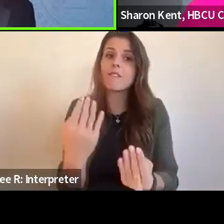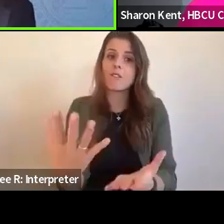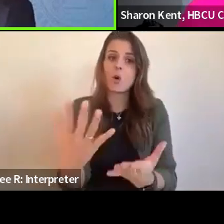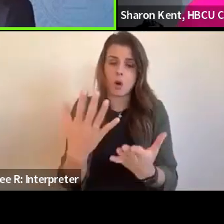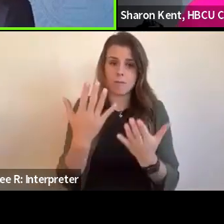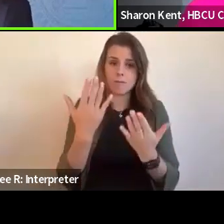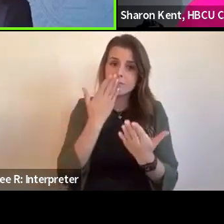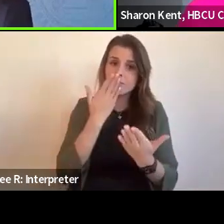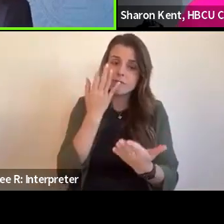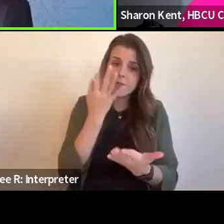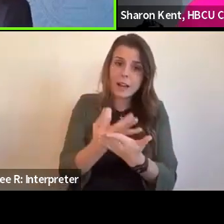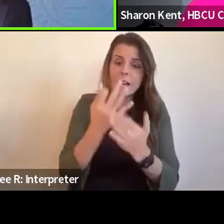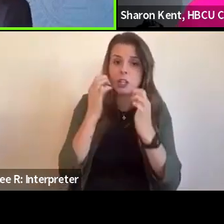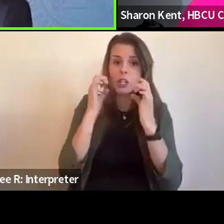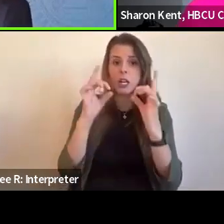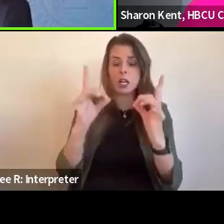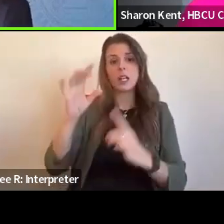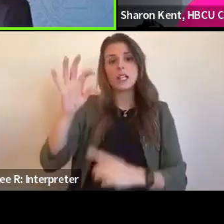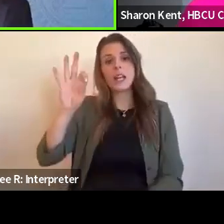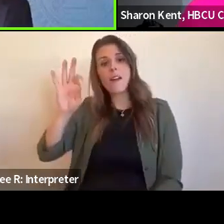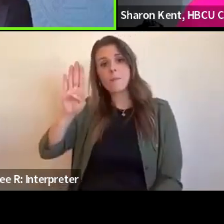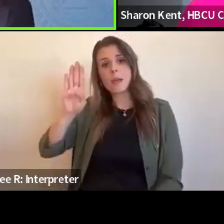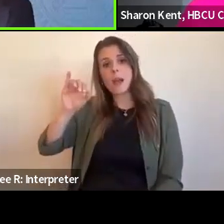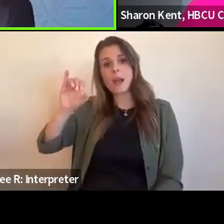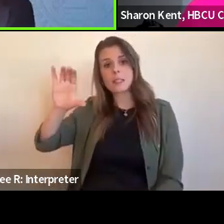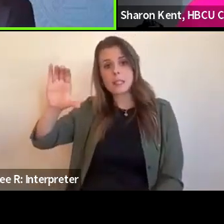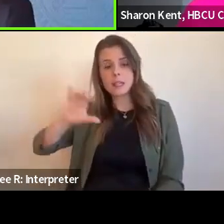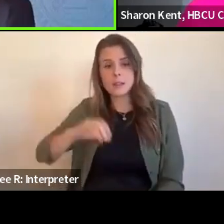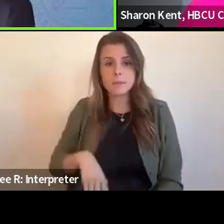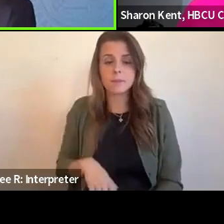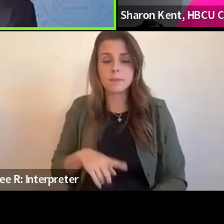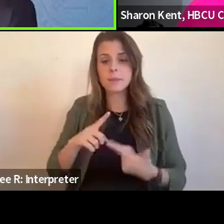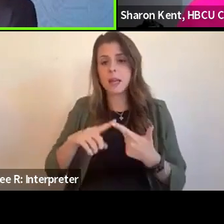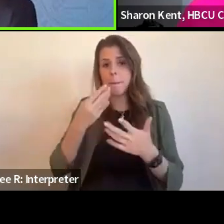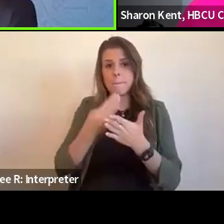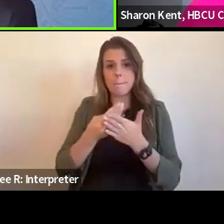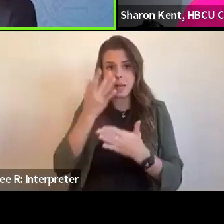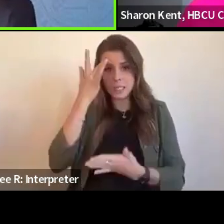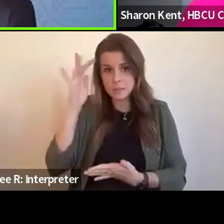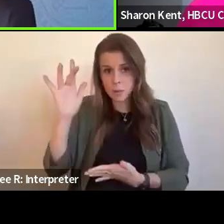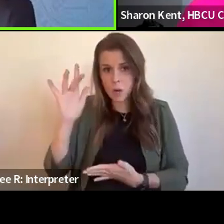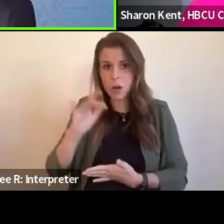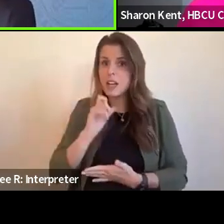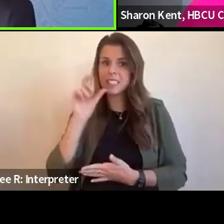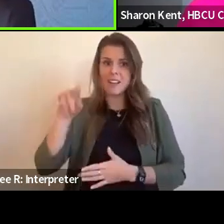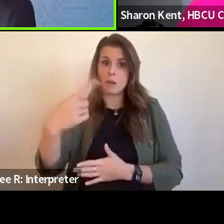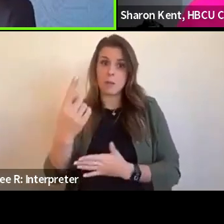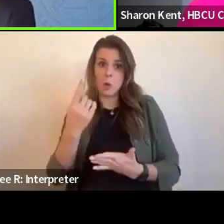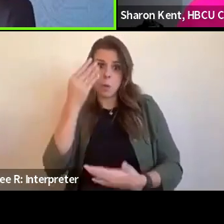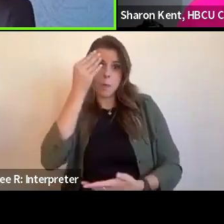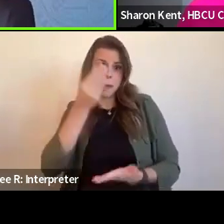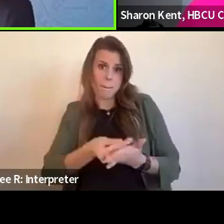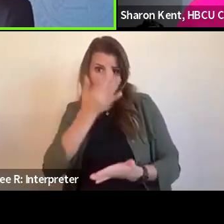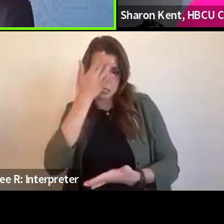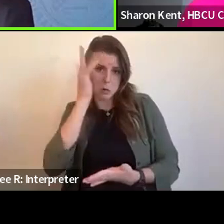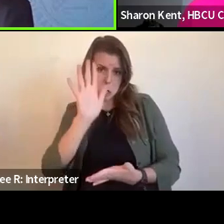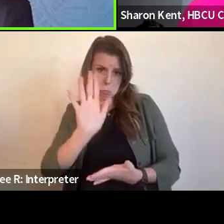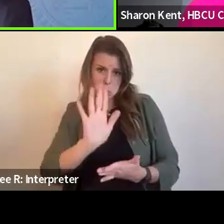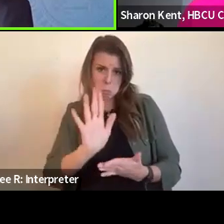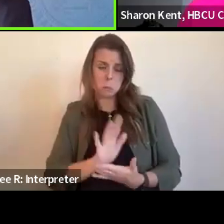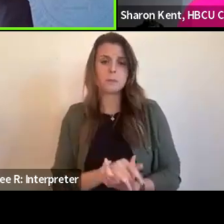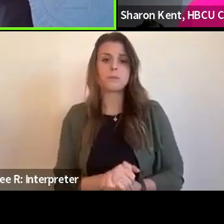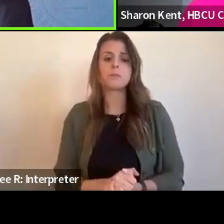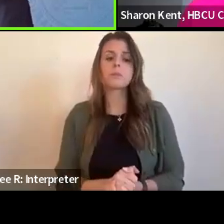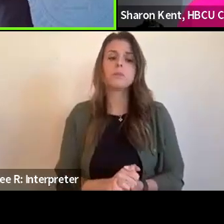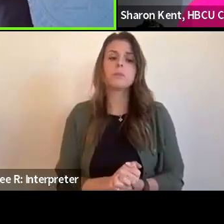product producers like the FDIC, like Money Smart. Doesn't have to be only Money Smart, however, and